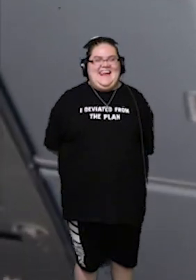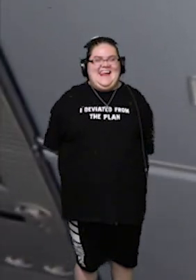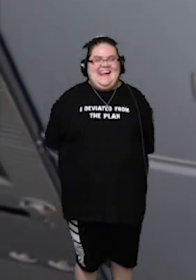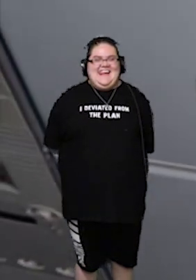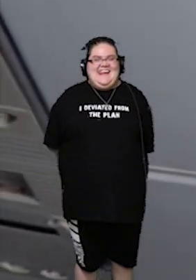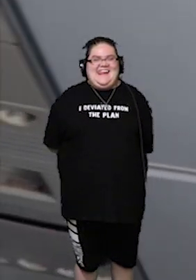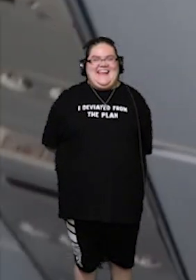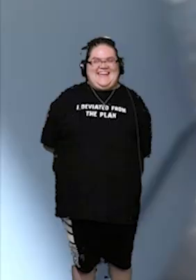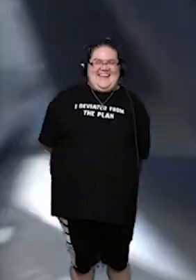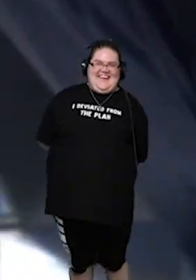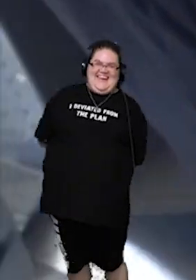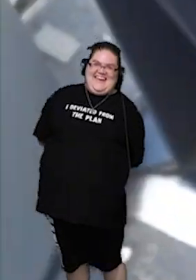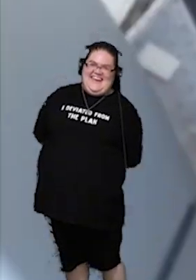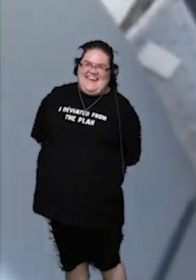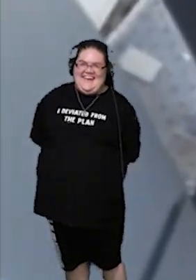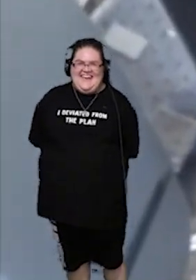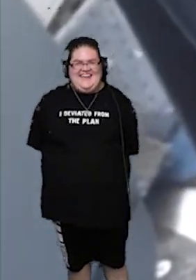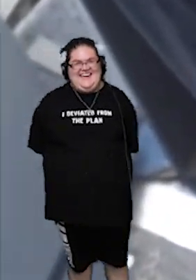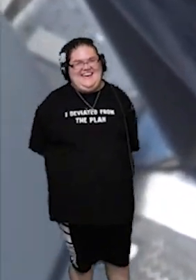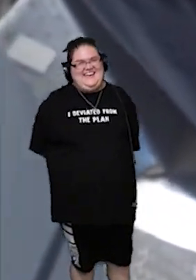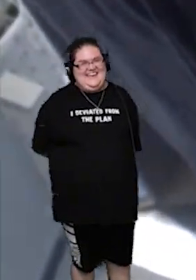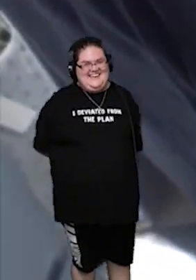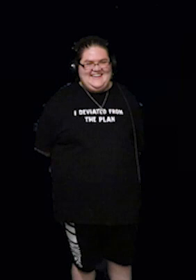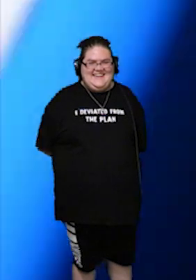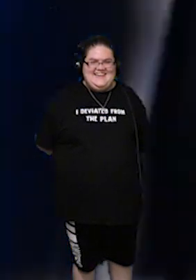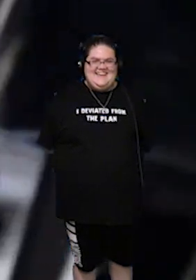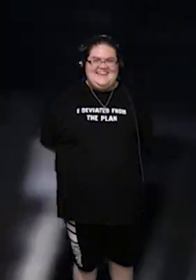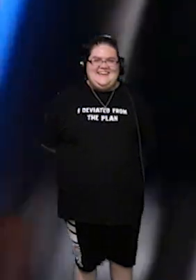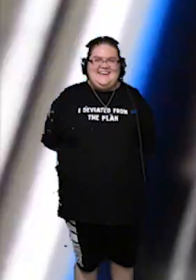a talking seat, bro. Bro, let me out.